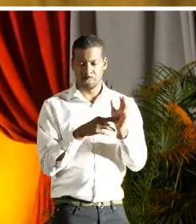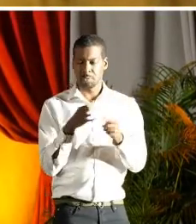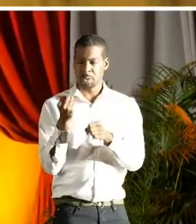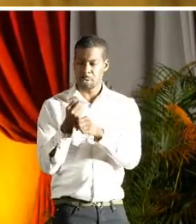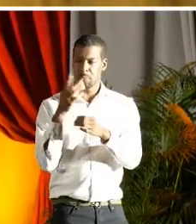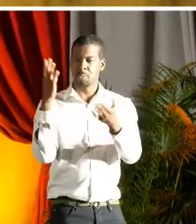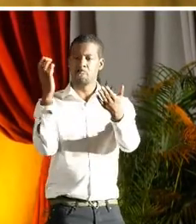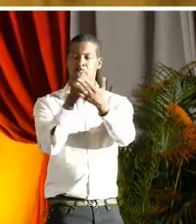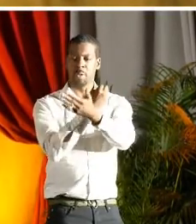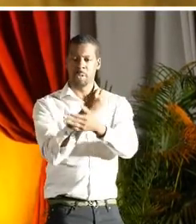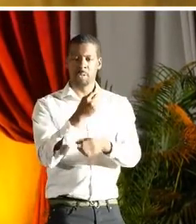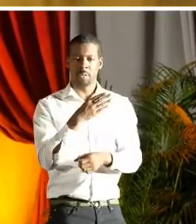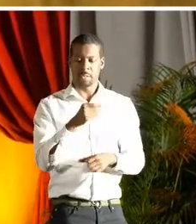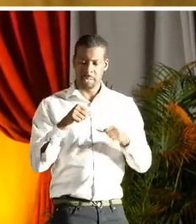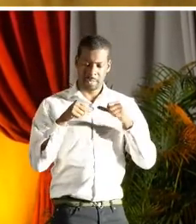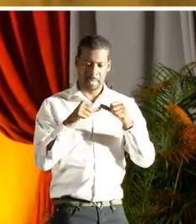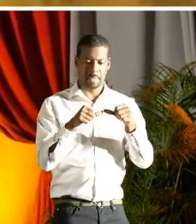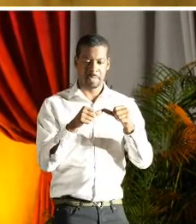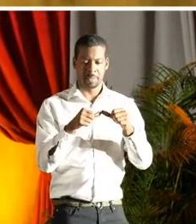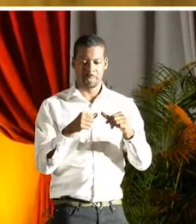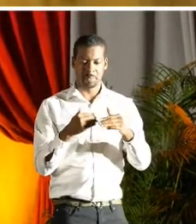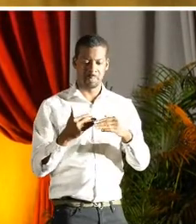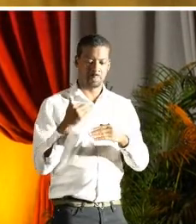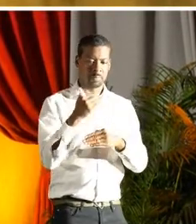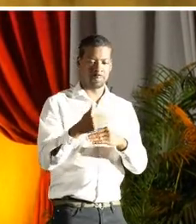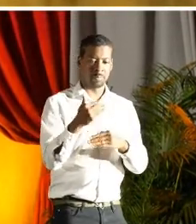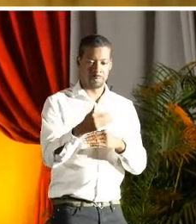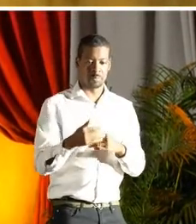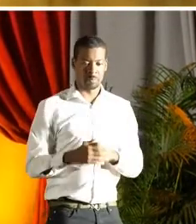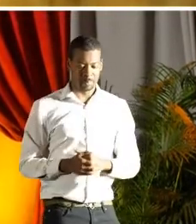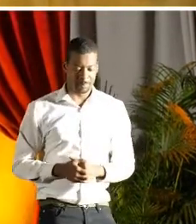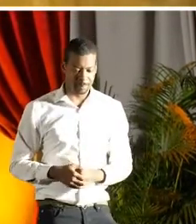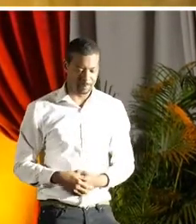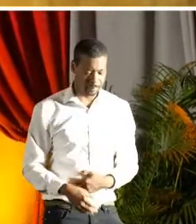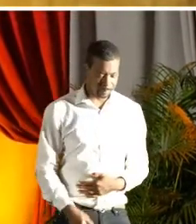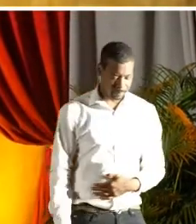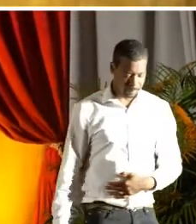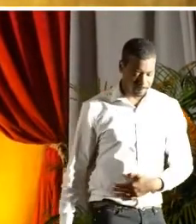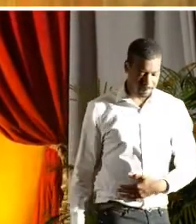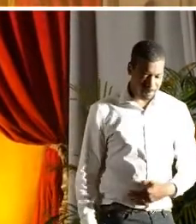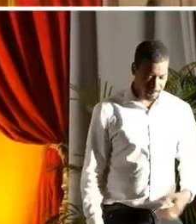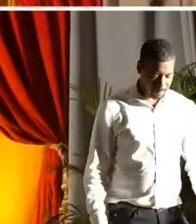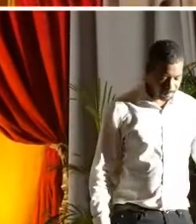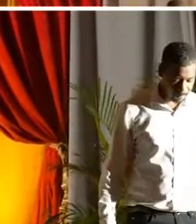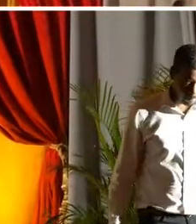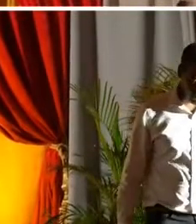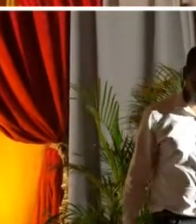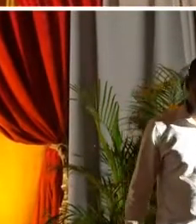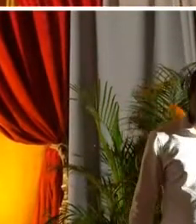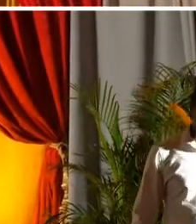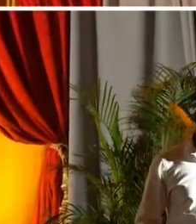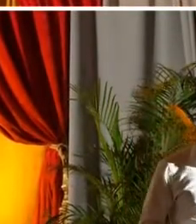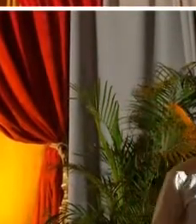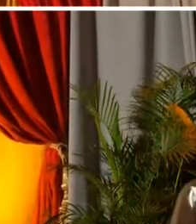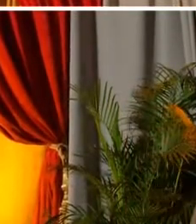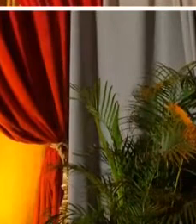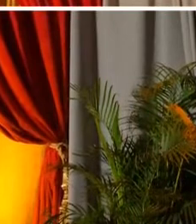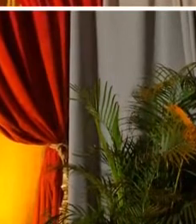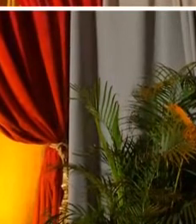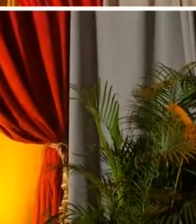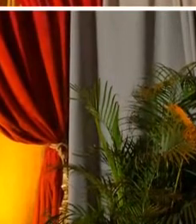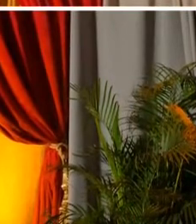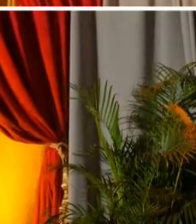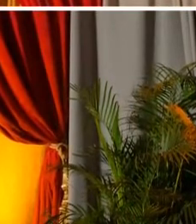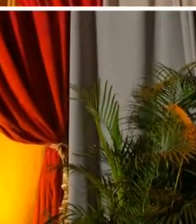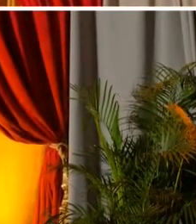victories, and constantly advancing a new future. So just a couple of kind of quick rounds,